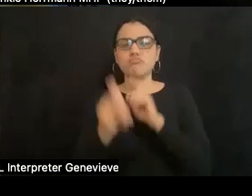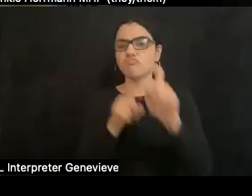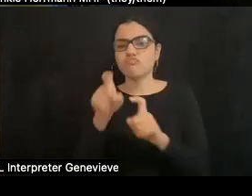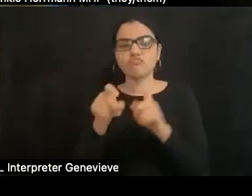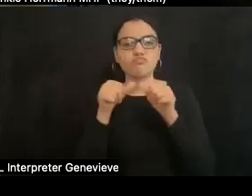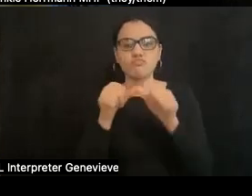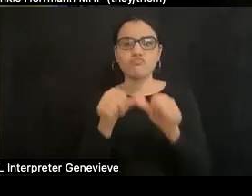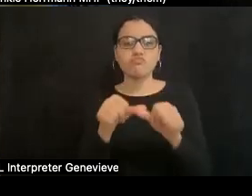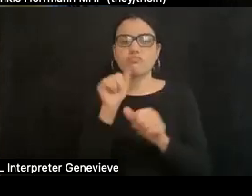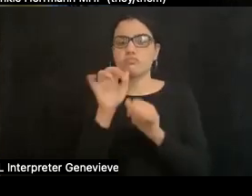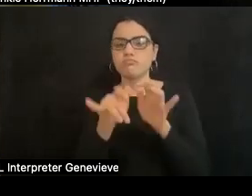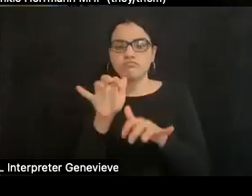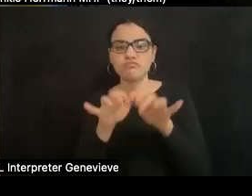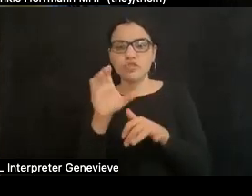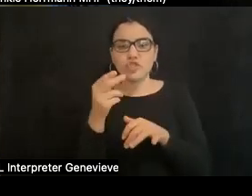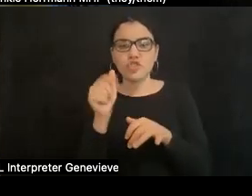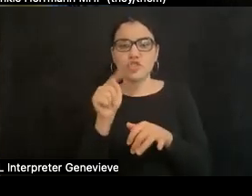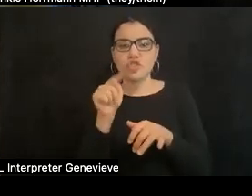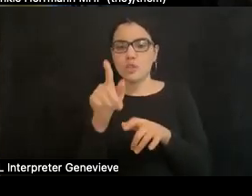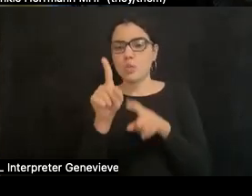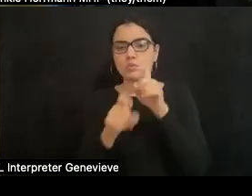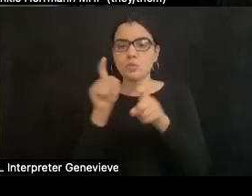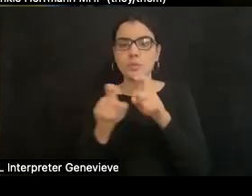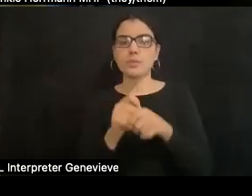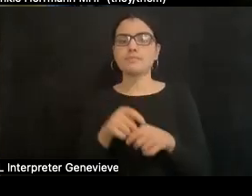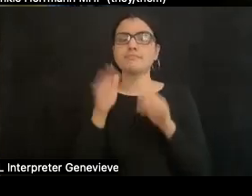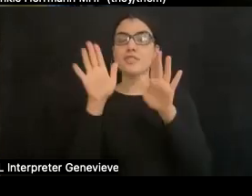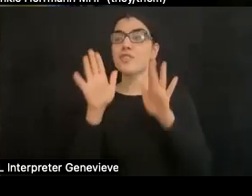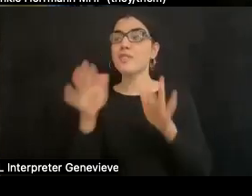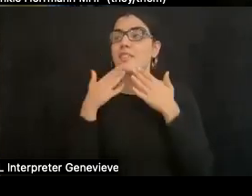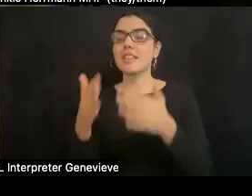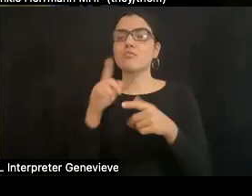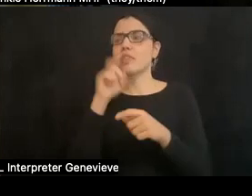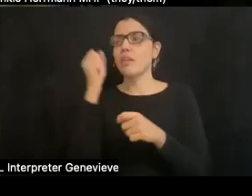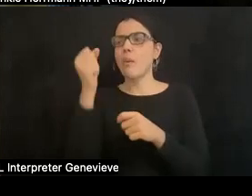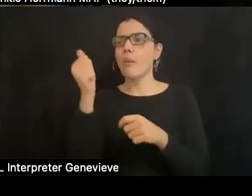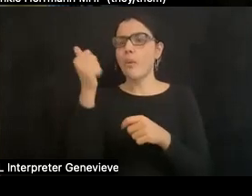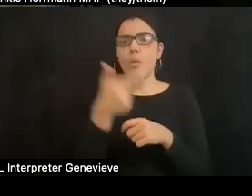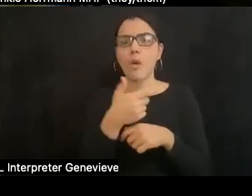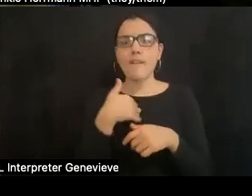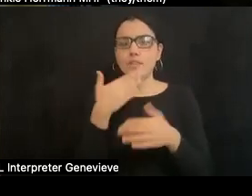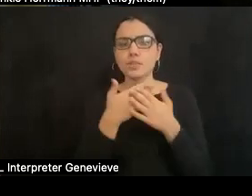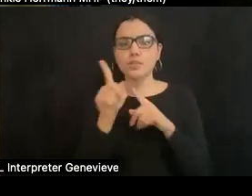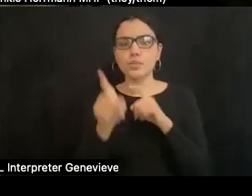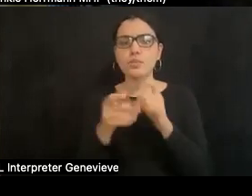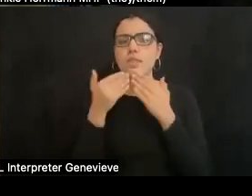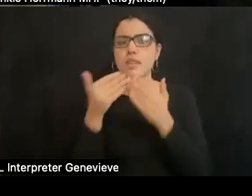chat. And yeah. Okay, great. Thanks. Those are all really good questions, everybody. Thank you for